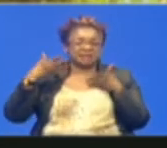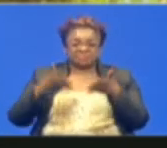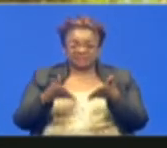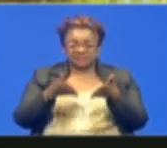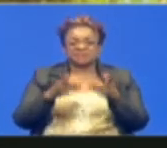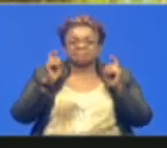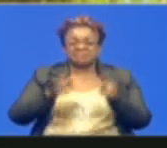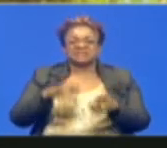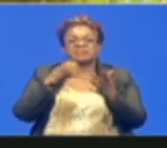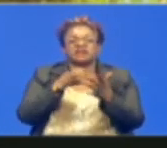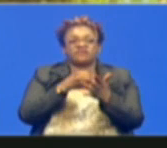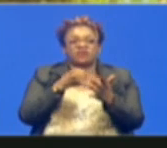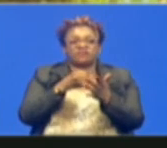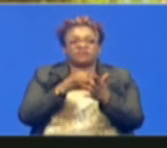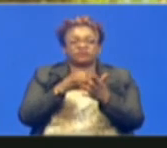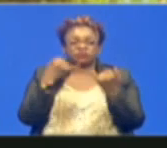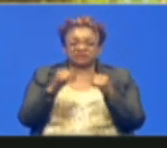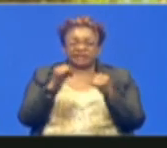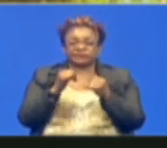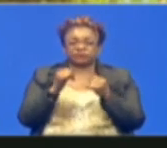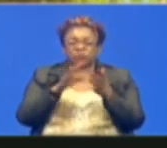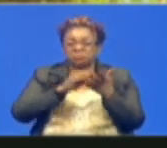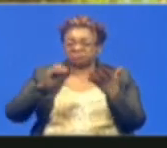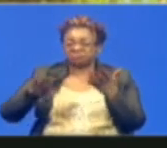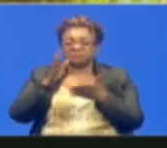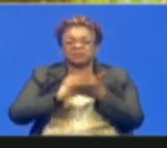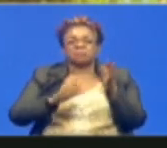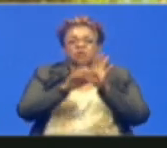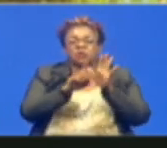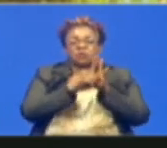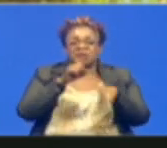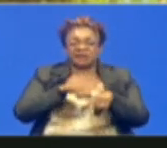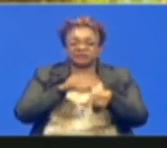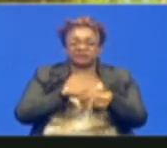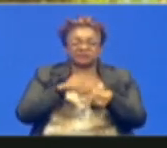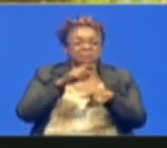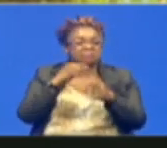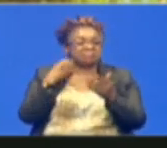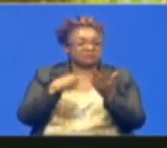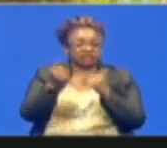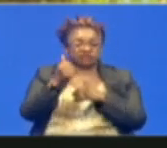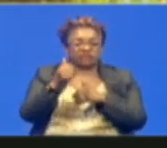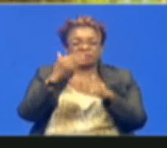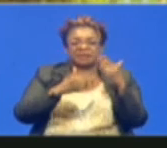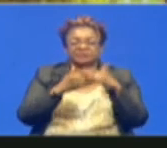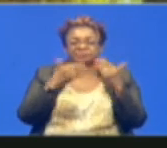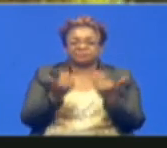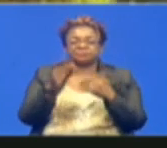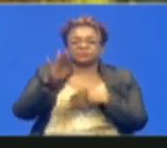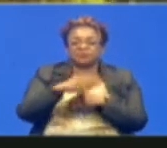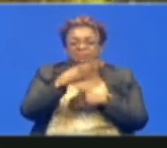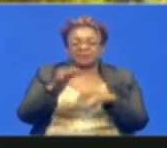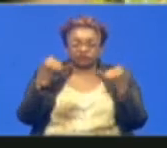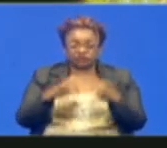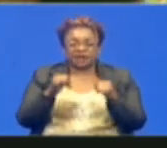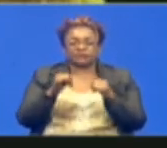might have been involved in bypassing some laws in the purchase of the building whose value is in question. Parliament now is trying to establish